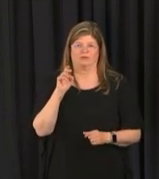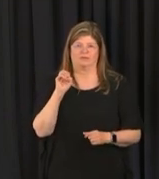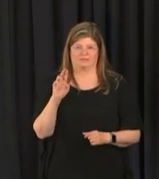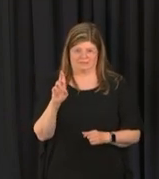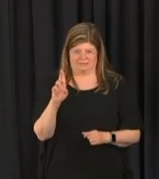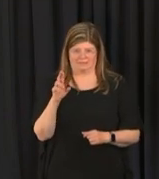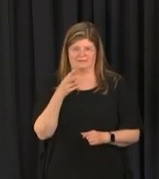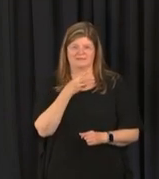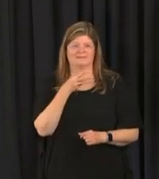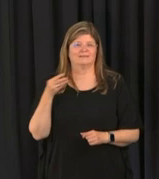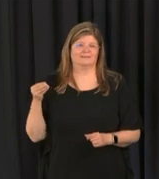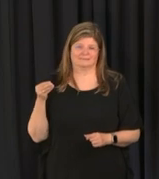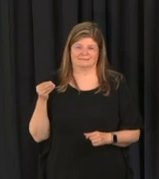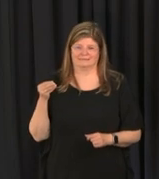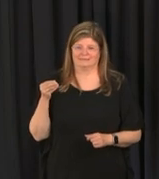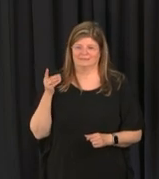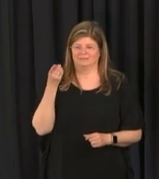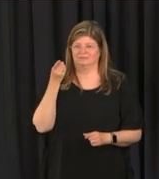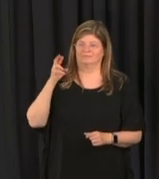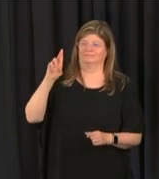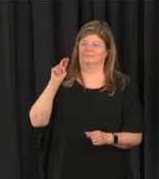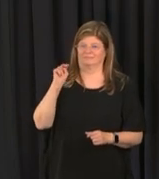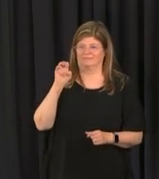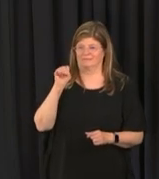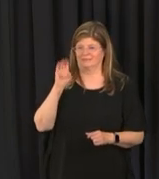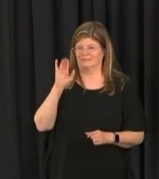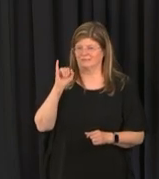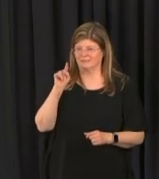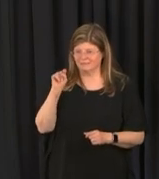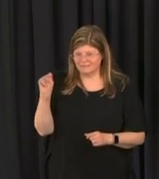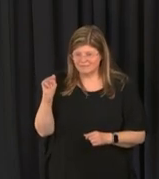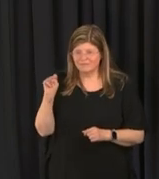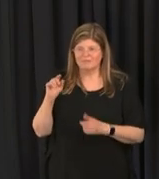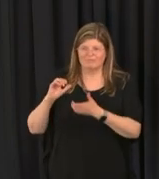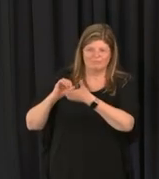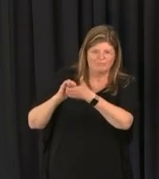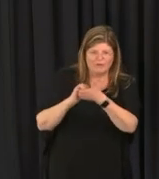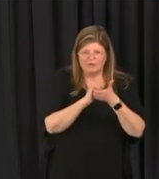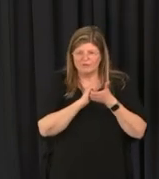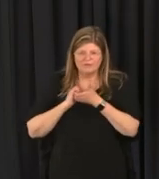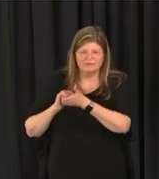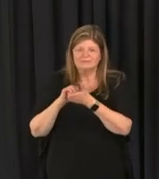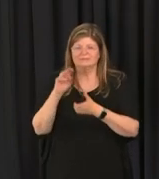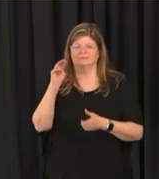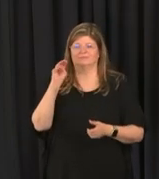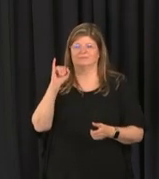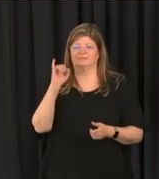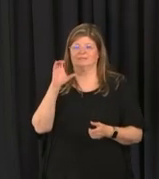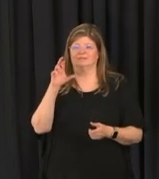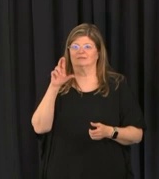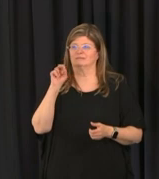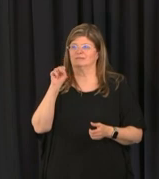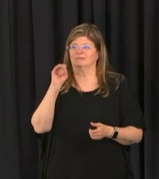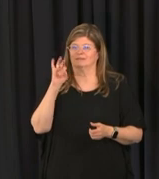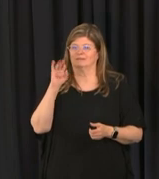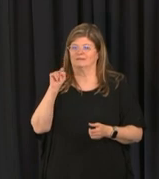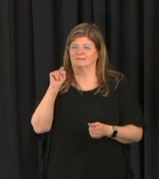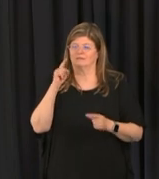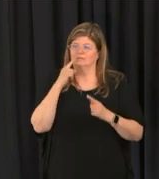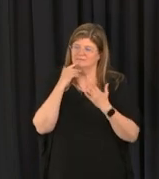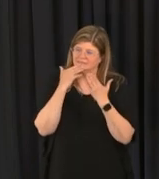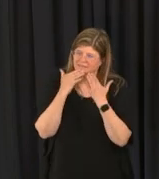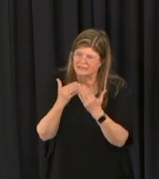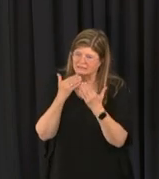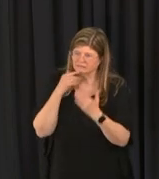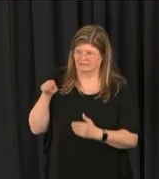partners at Microsoft who helped make this a successful launch. So we want to say a little bit more